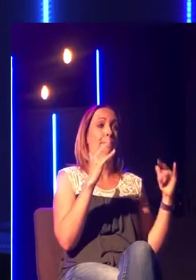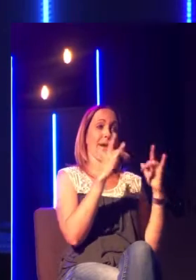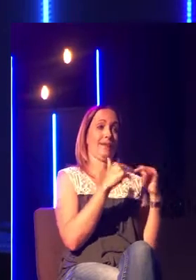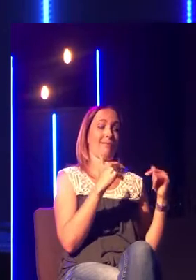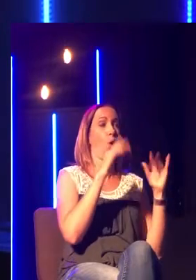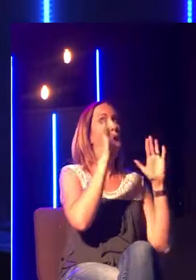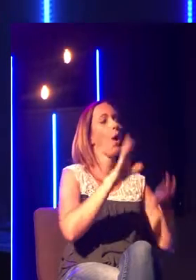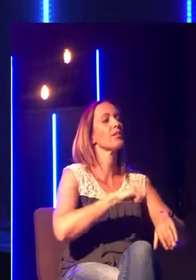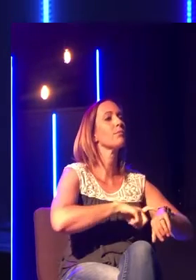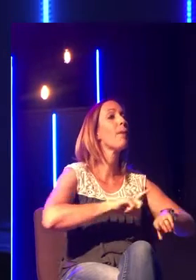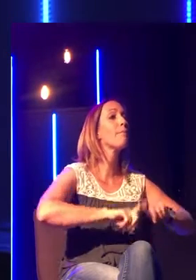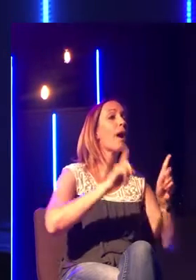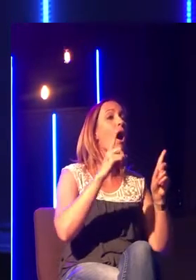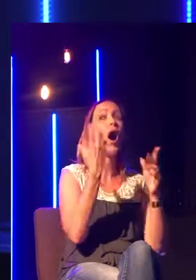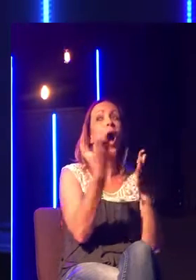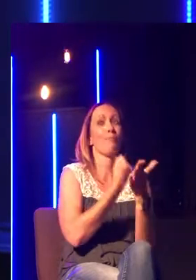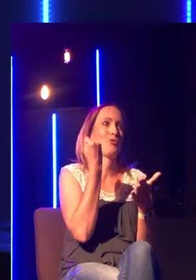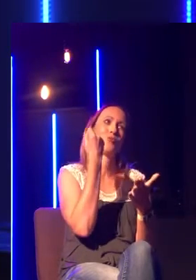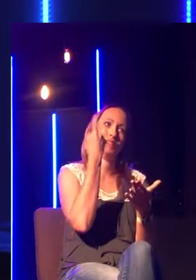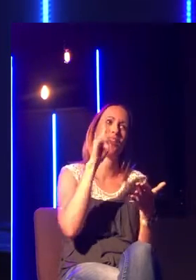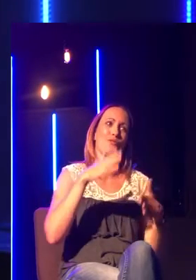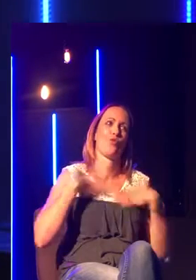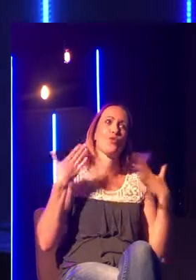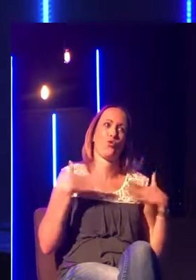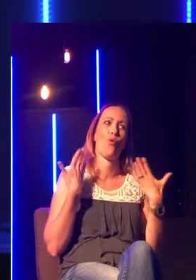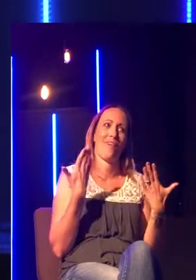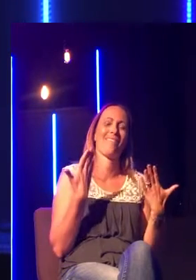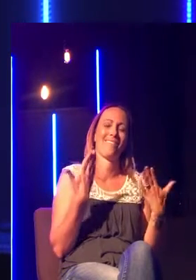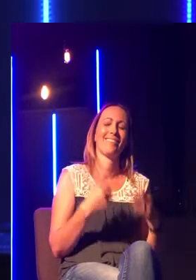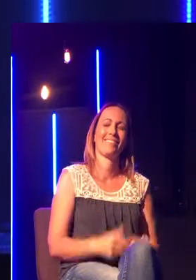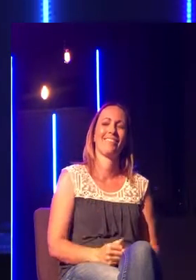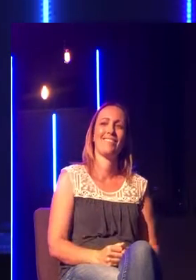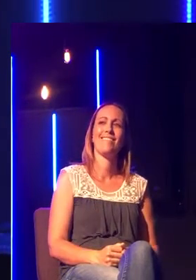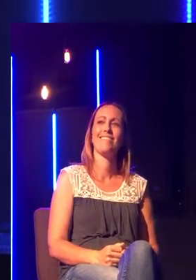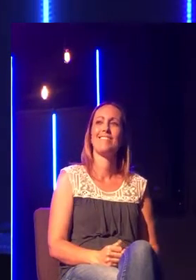a great time, but there was opportunities for joy.